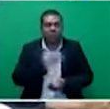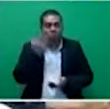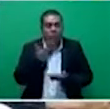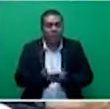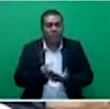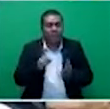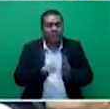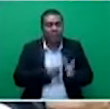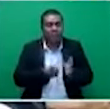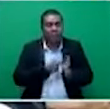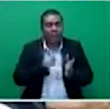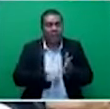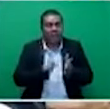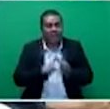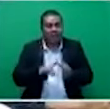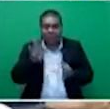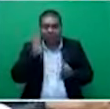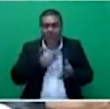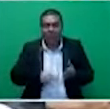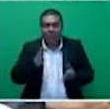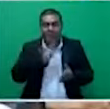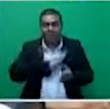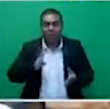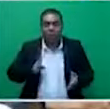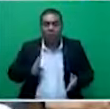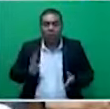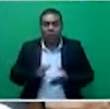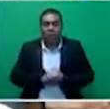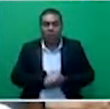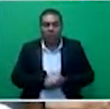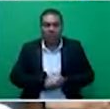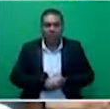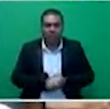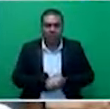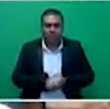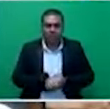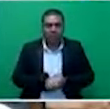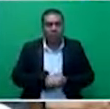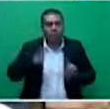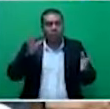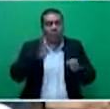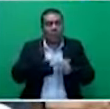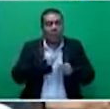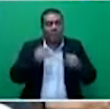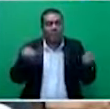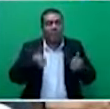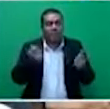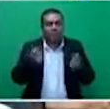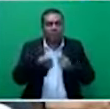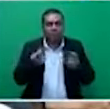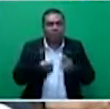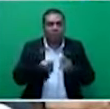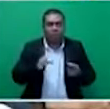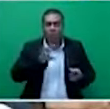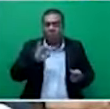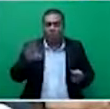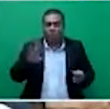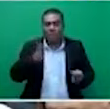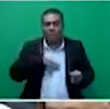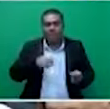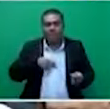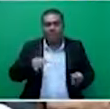was part of the board in FNPF when they made many investments, sir, without going to members